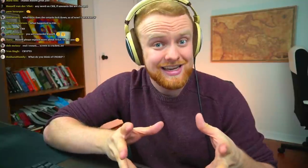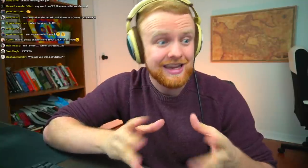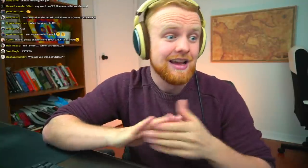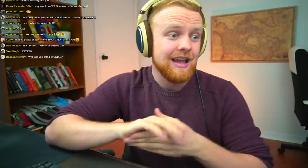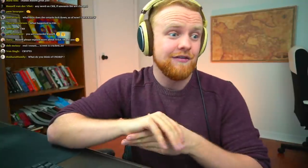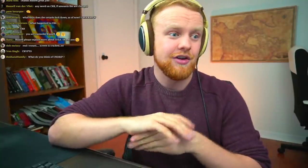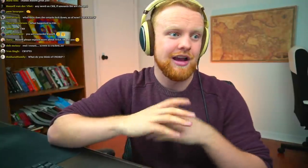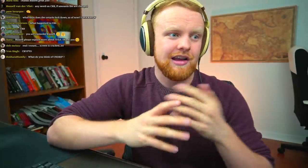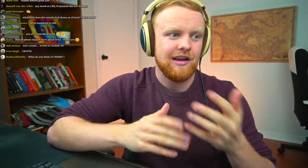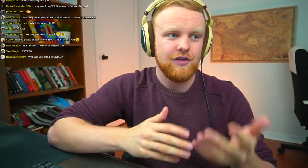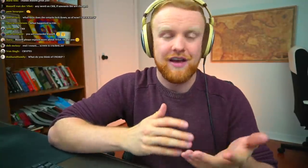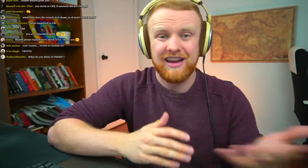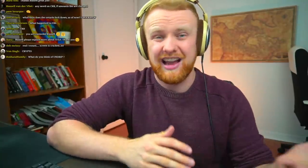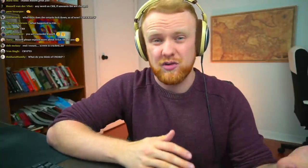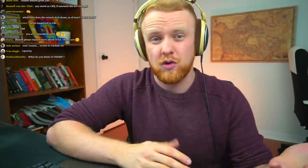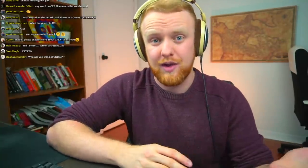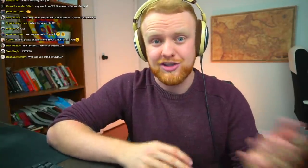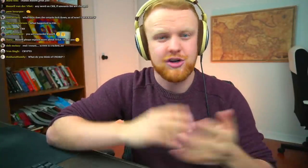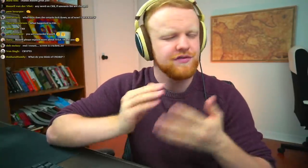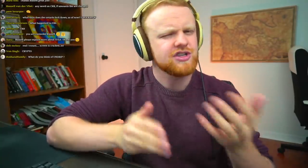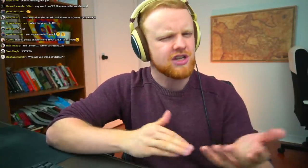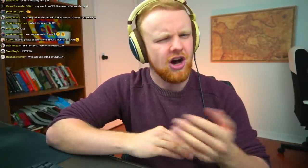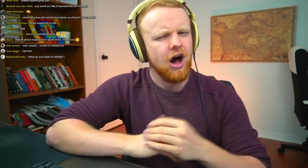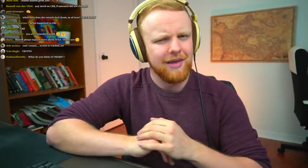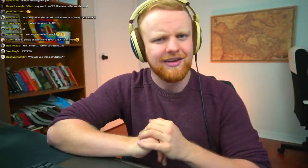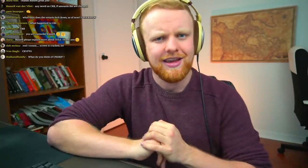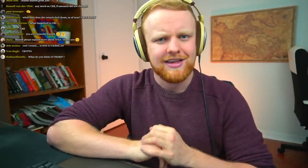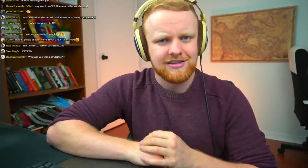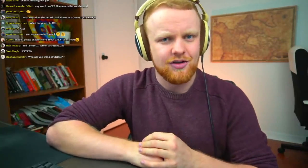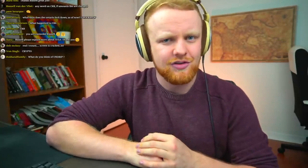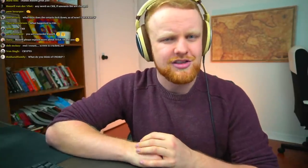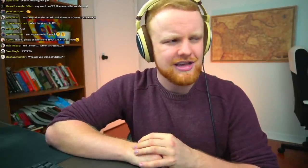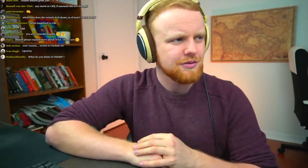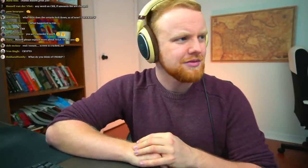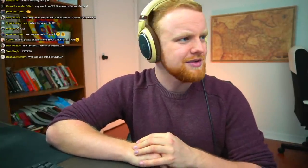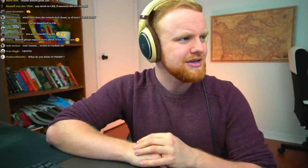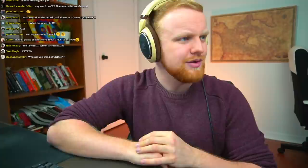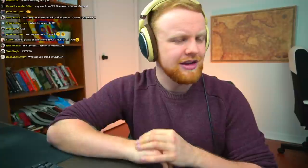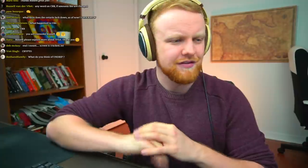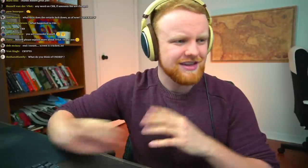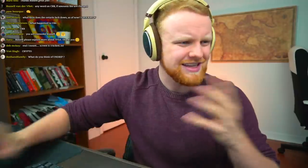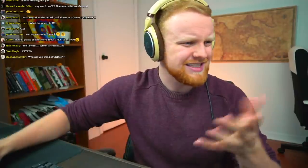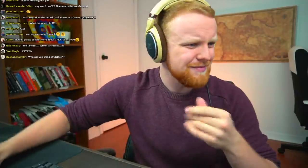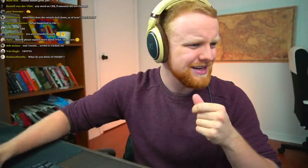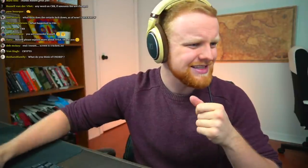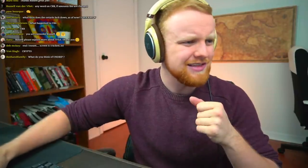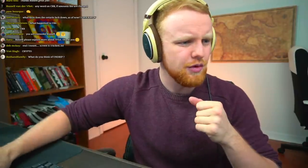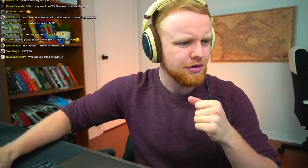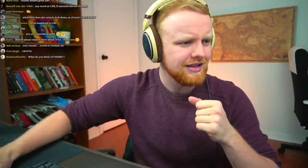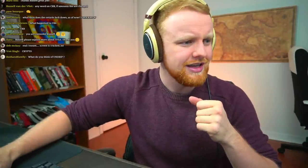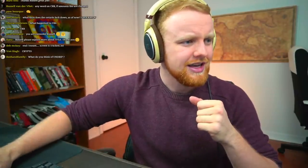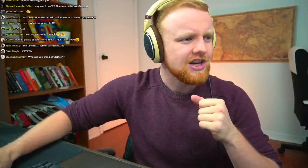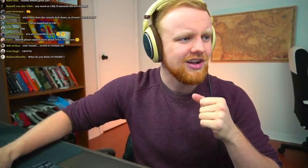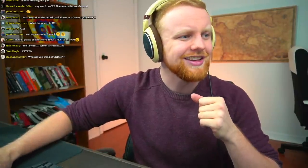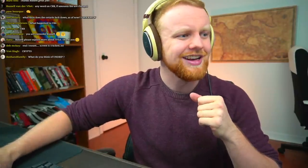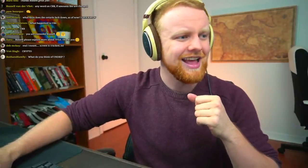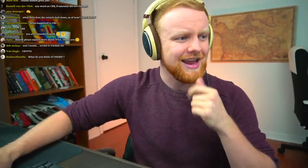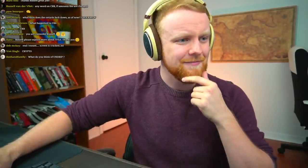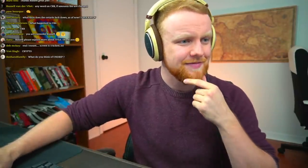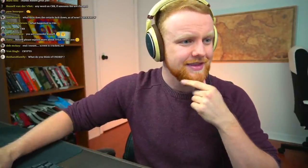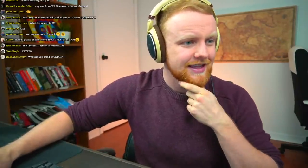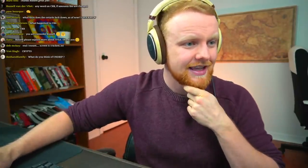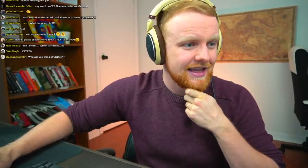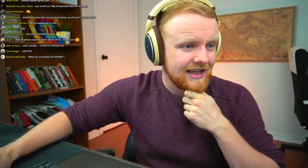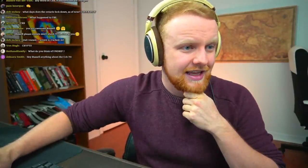to see if you have an actual question or if it's just a comment. So that's what we're going to be doing here for the next 10 minutes and then we'll probably call it a